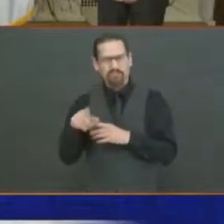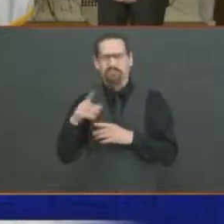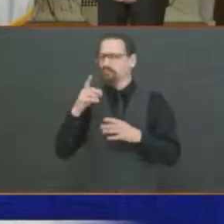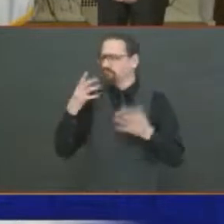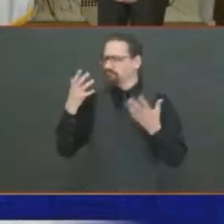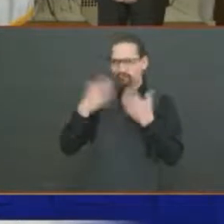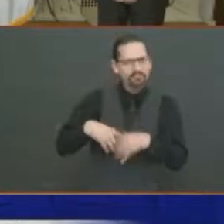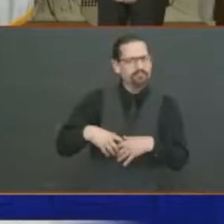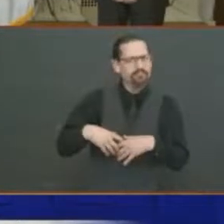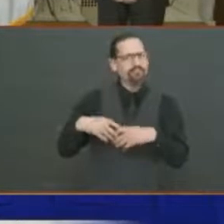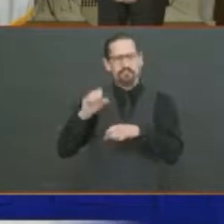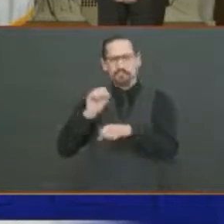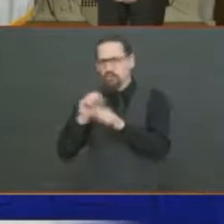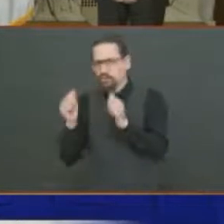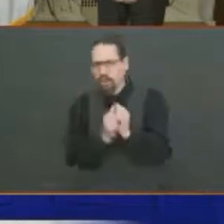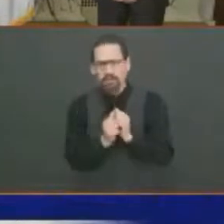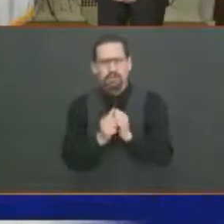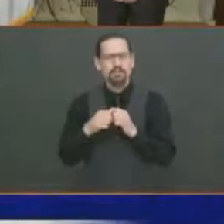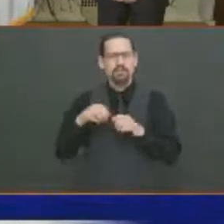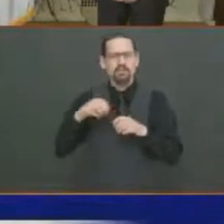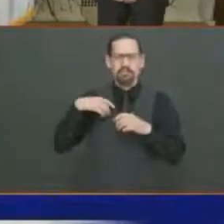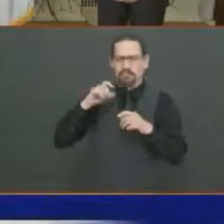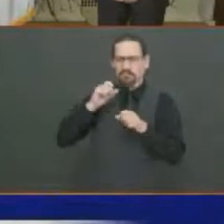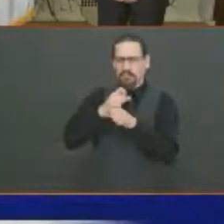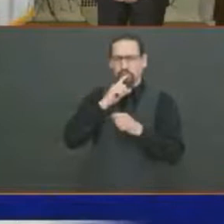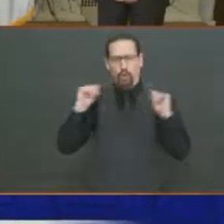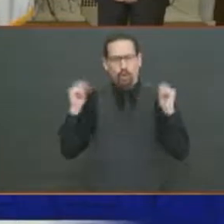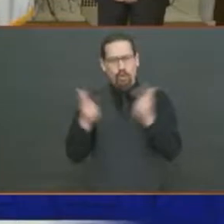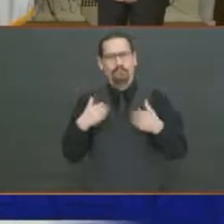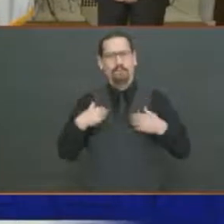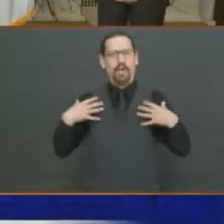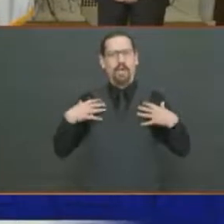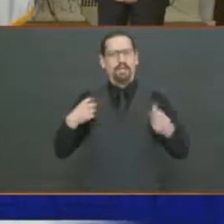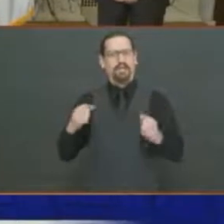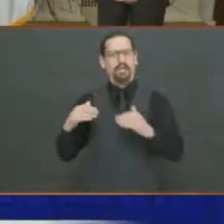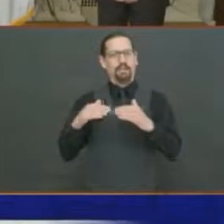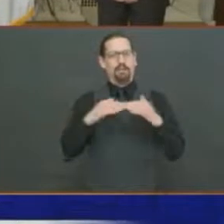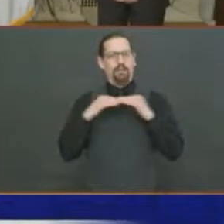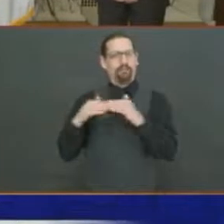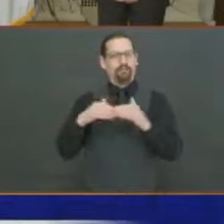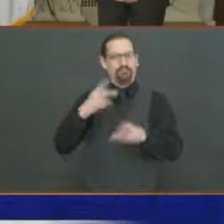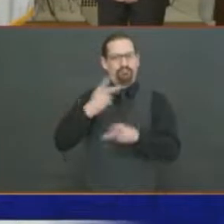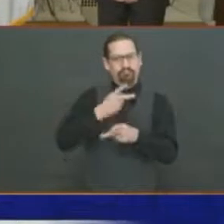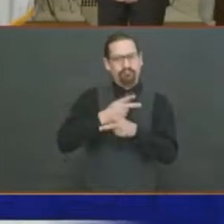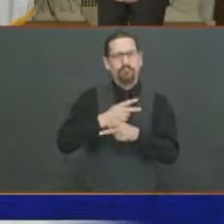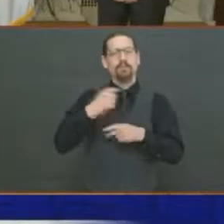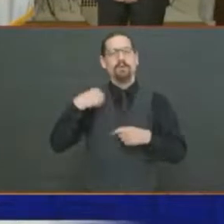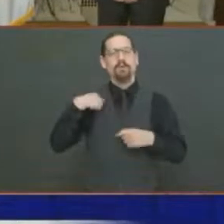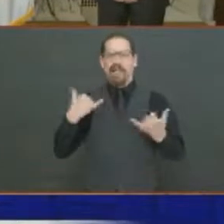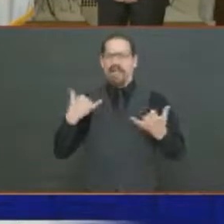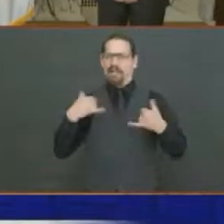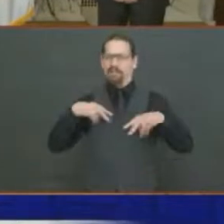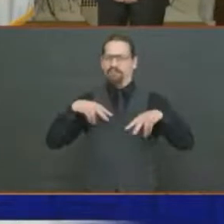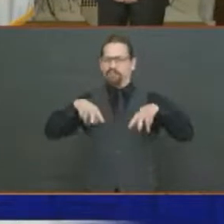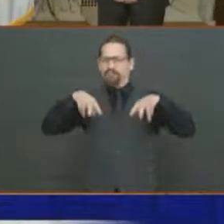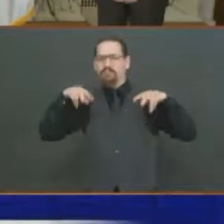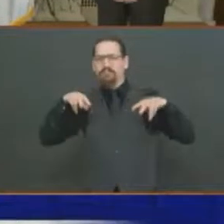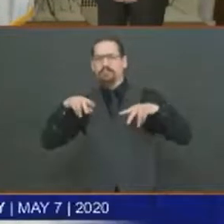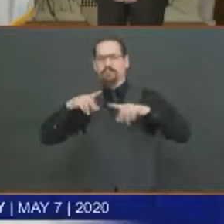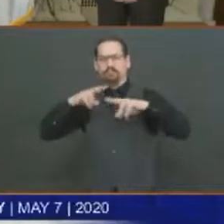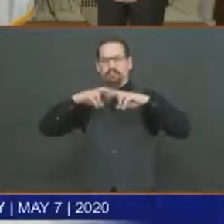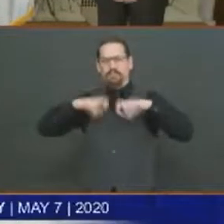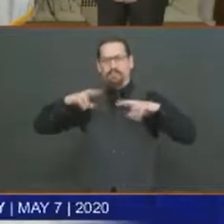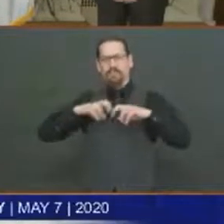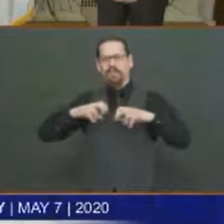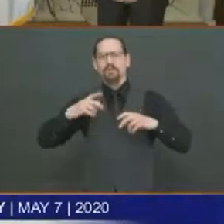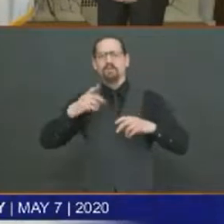Advocacy and Equity so that we can assess together ways to place a racial and